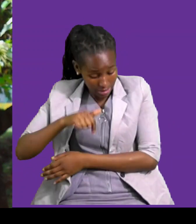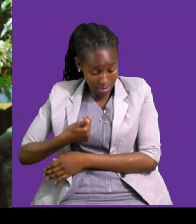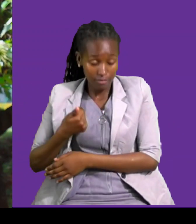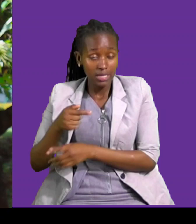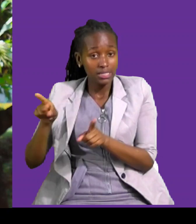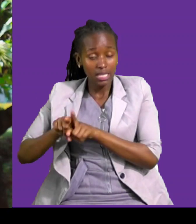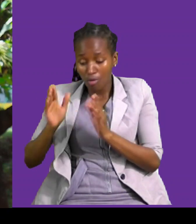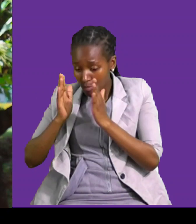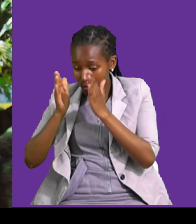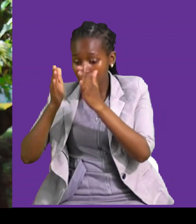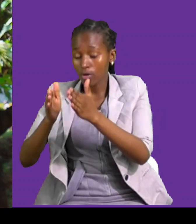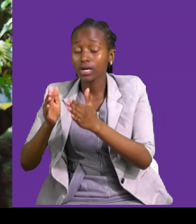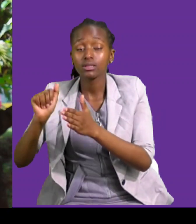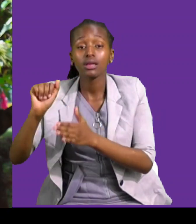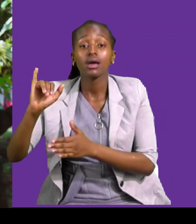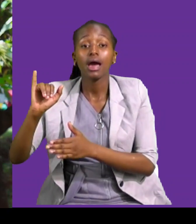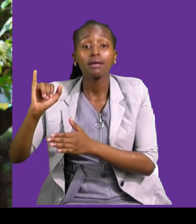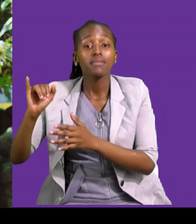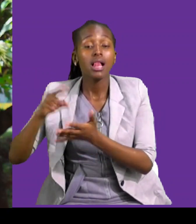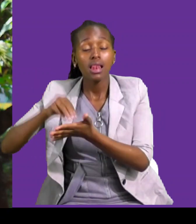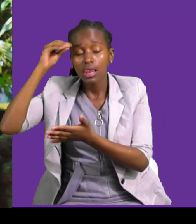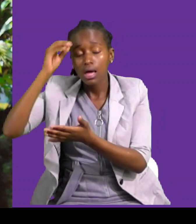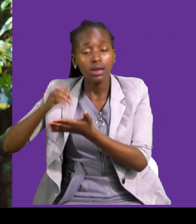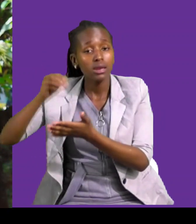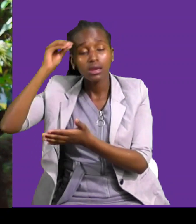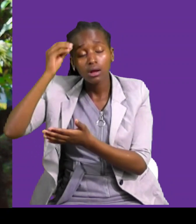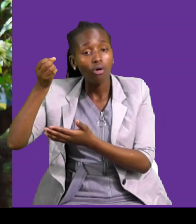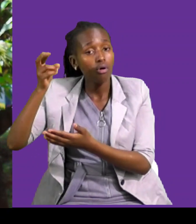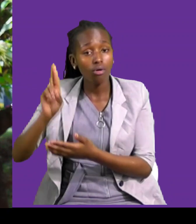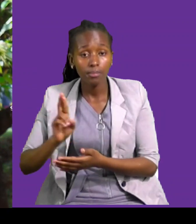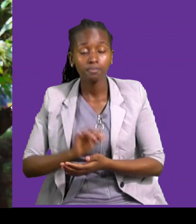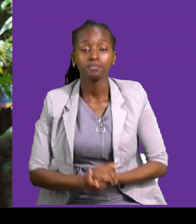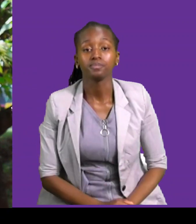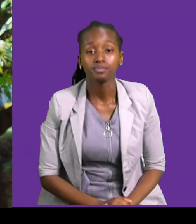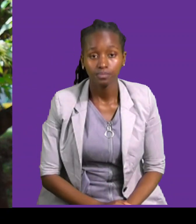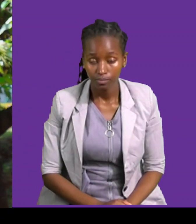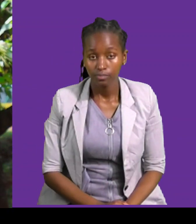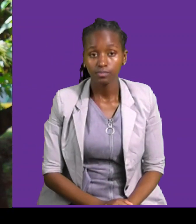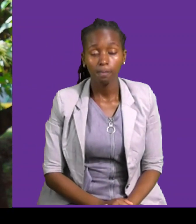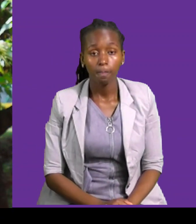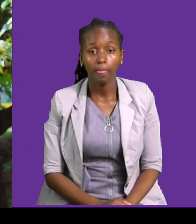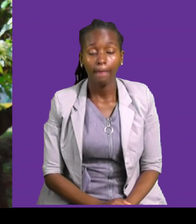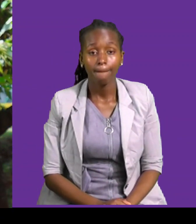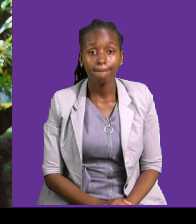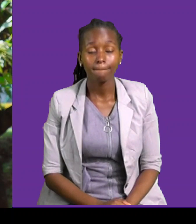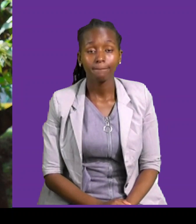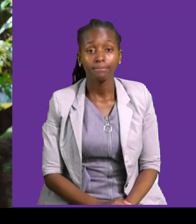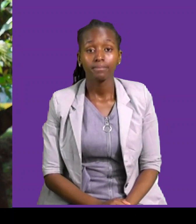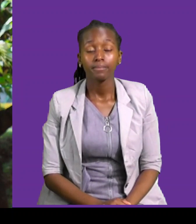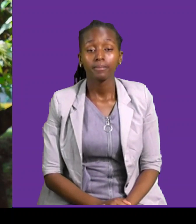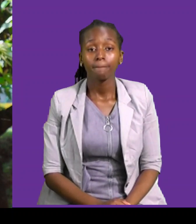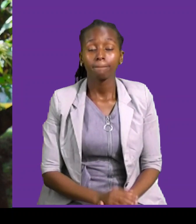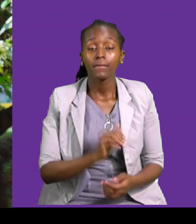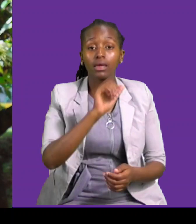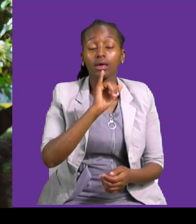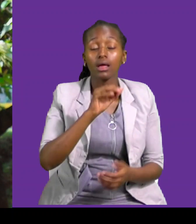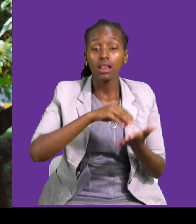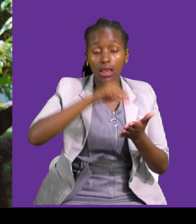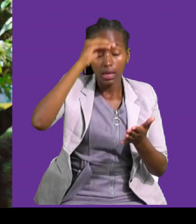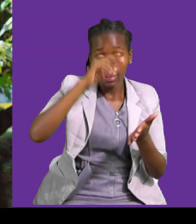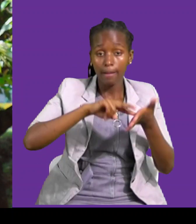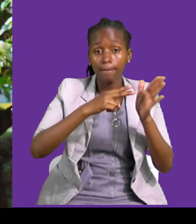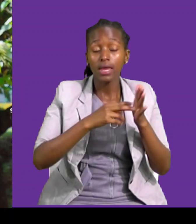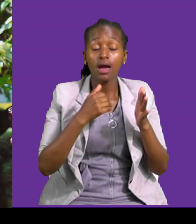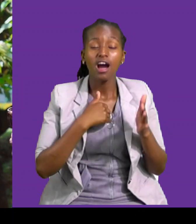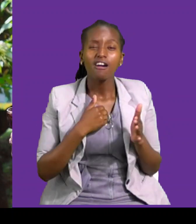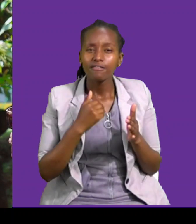AI and machine learning? I think the term "much enough" kind of insinuates that there is a certain threshold, but the